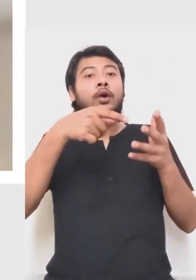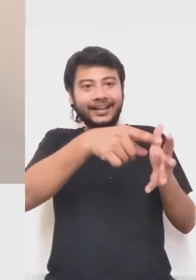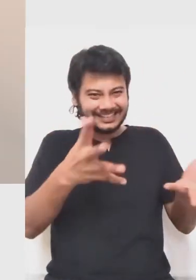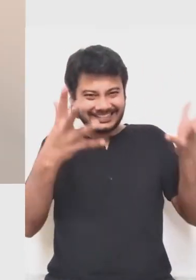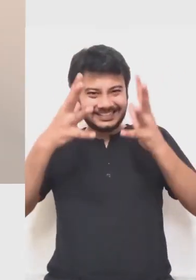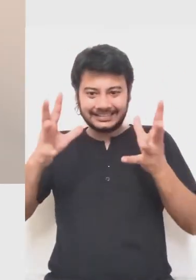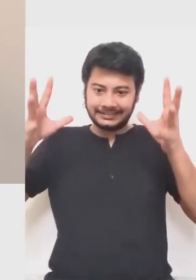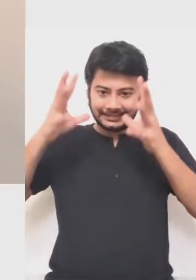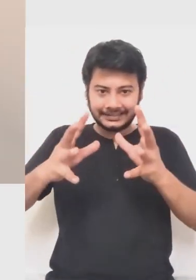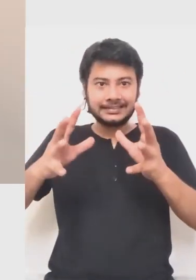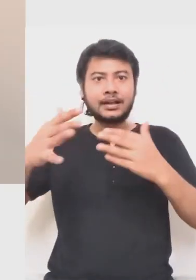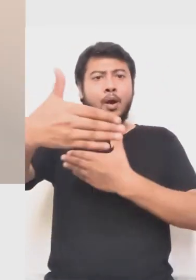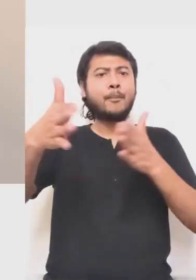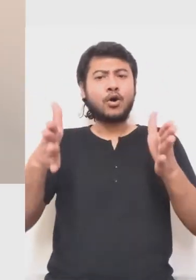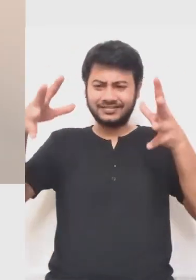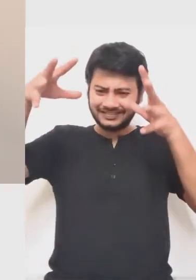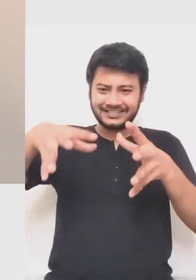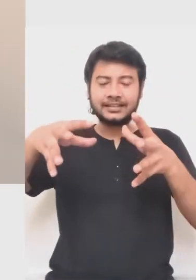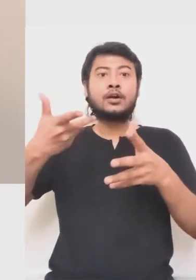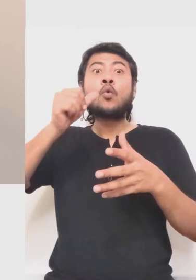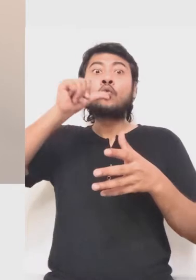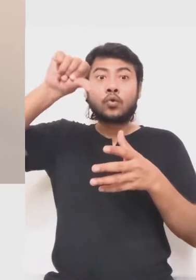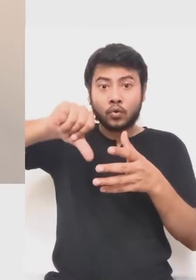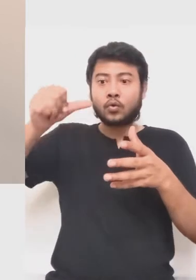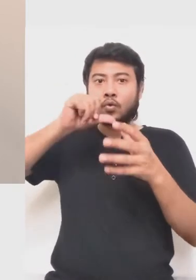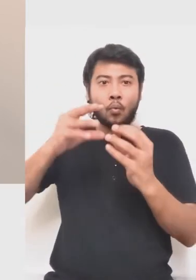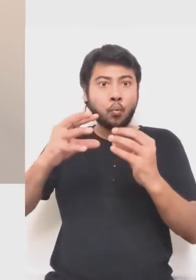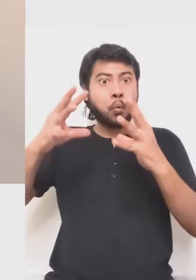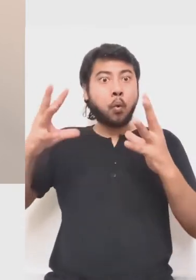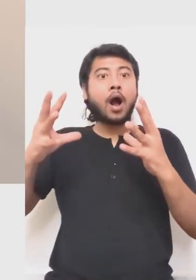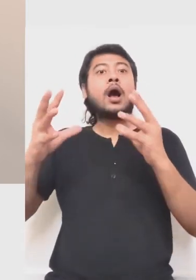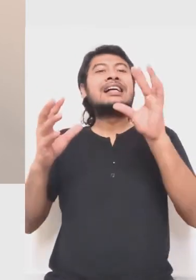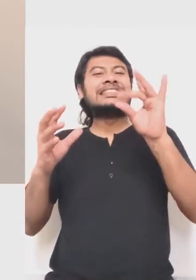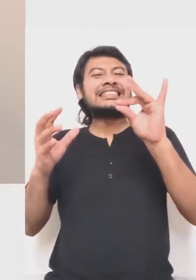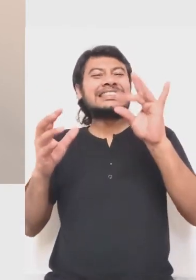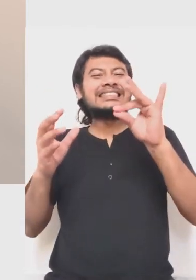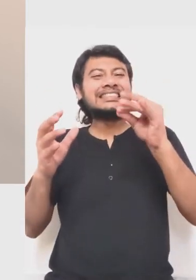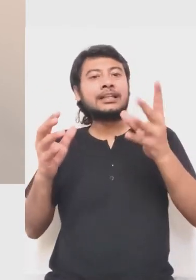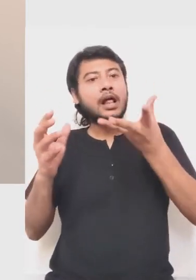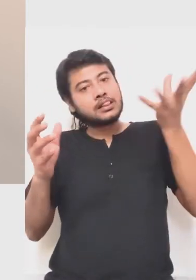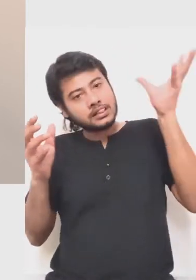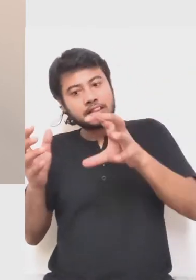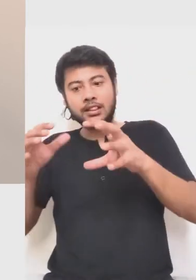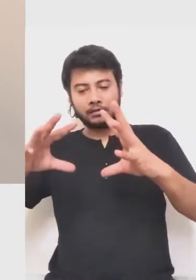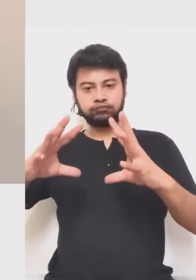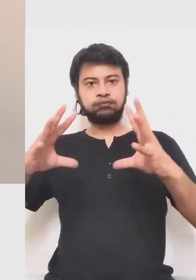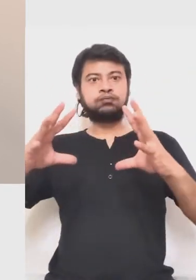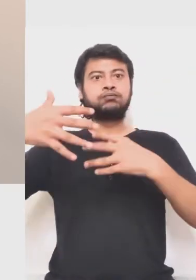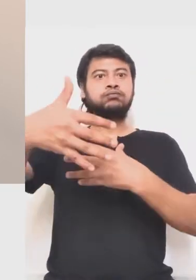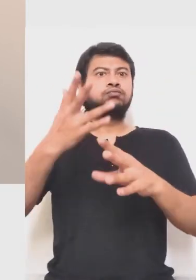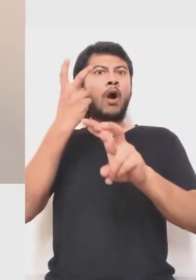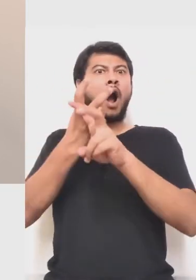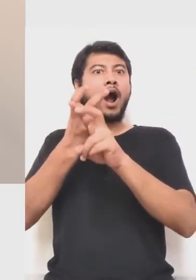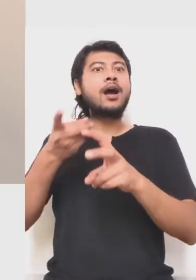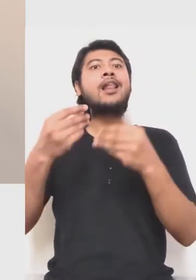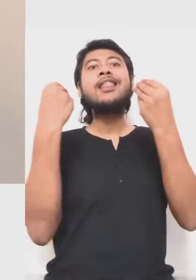to the cuboid form every few days, and would then add glue to hold it in place. Nai talks about this